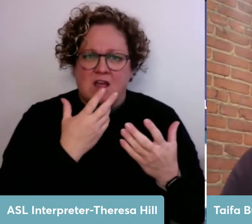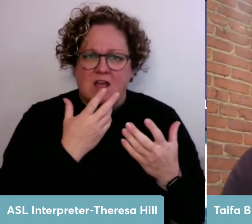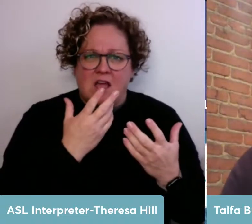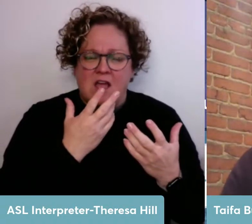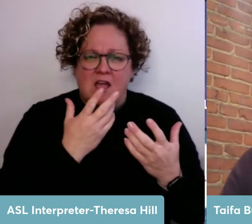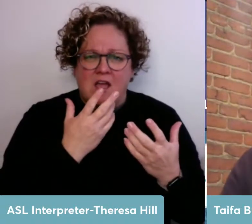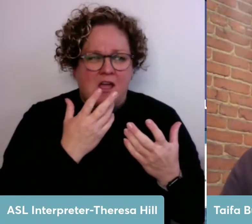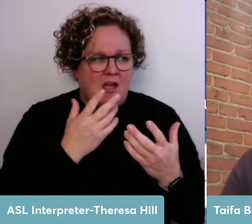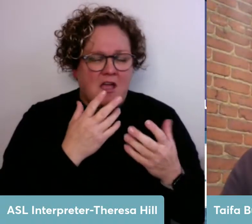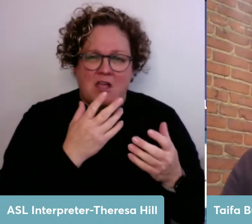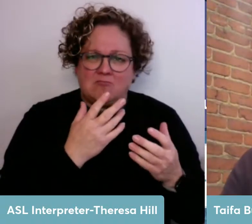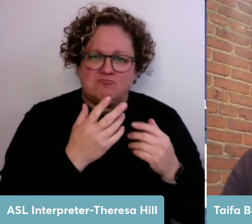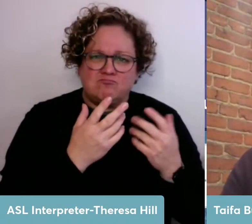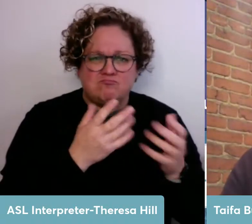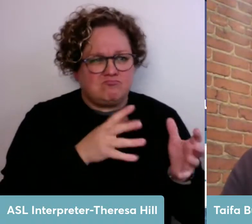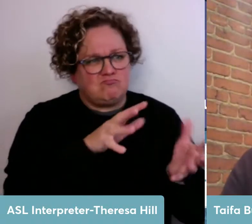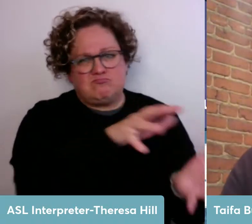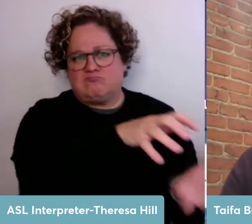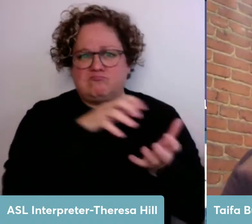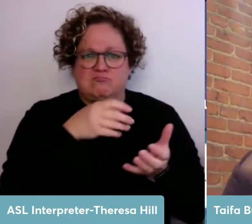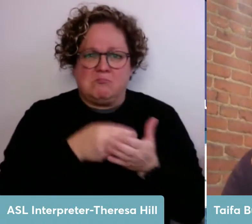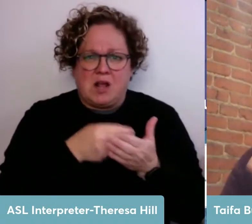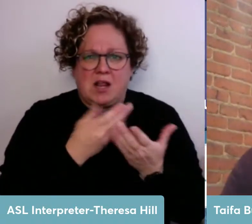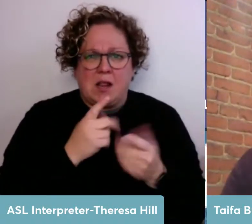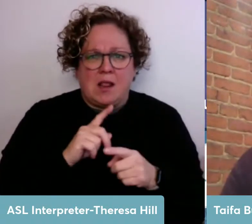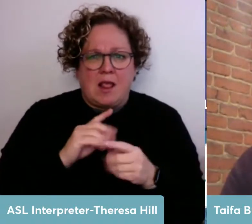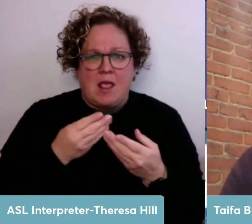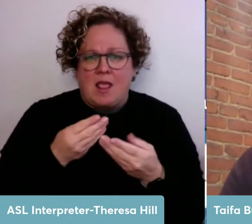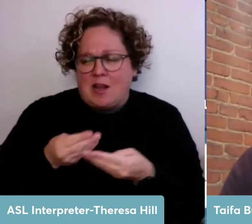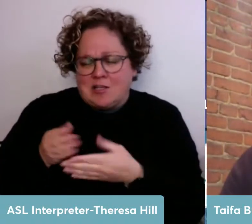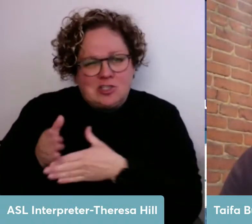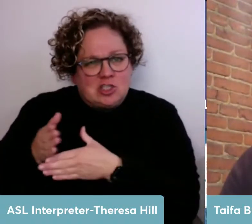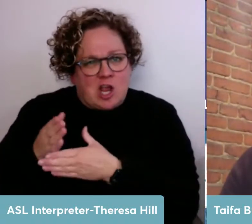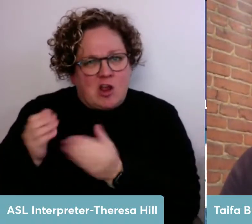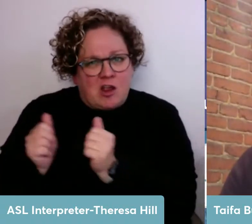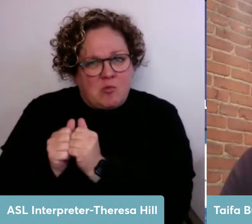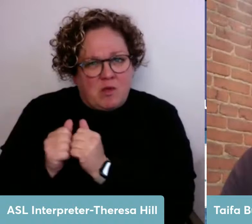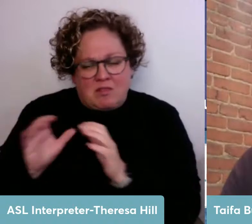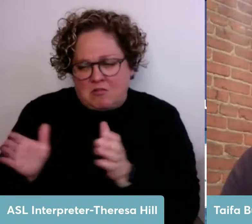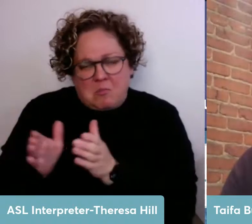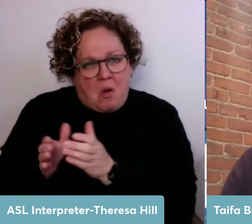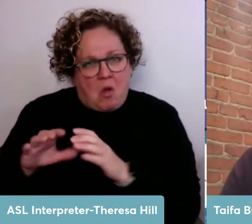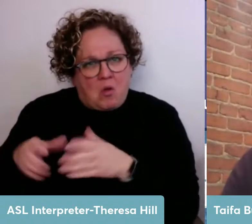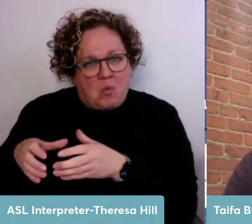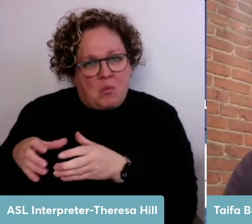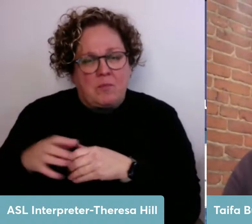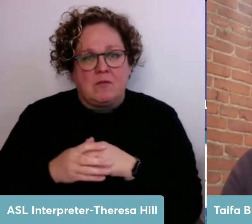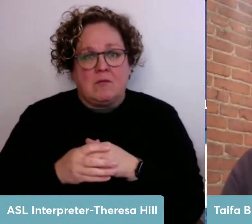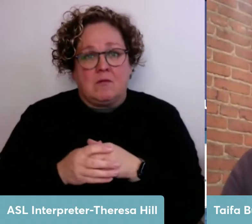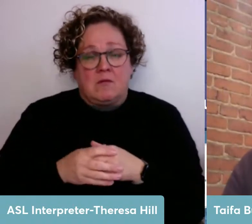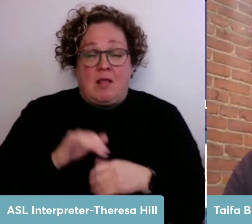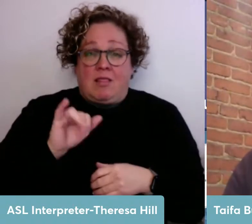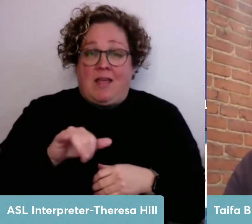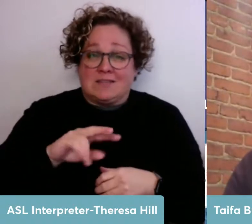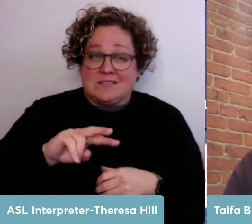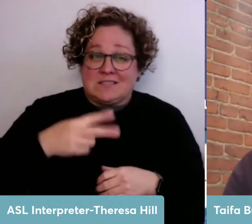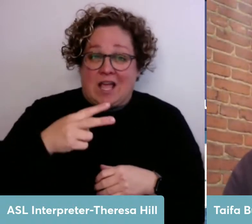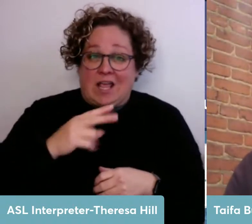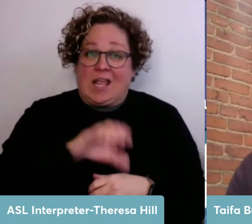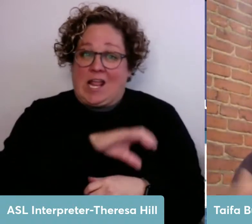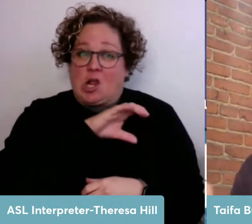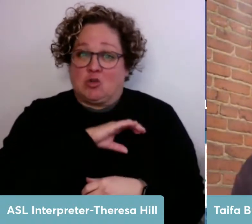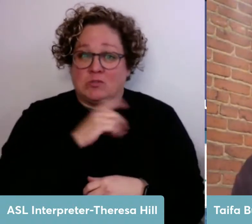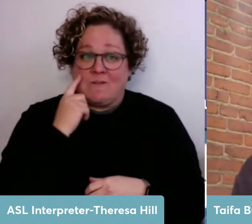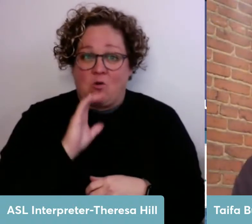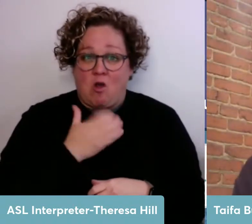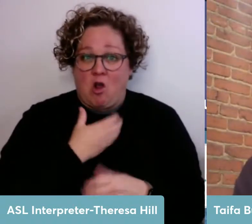tiny but mighty minority. Which brings me to my second most striking characteristic of our economy